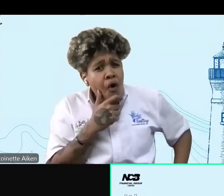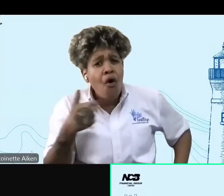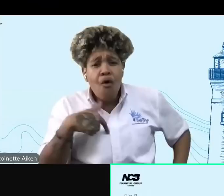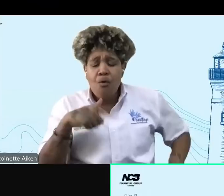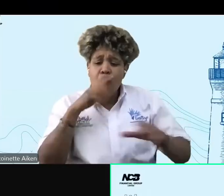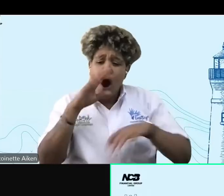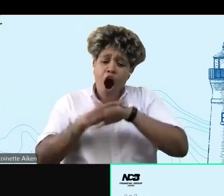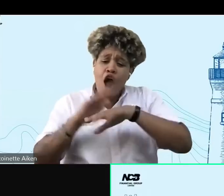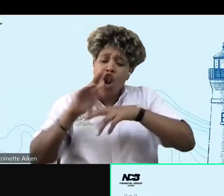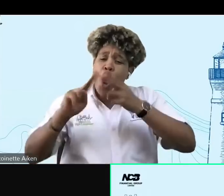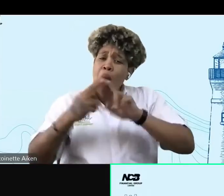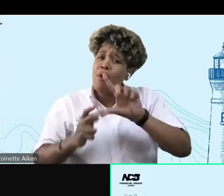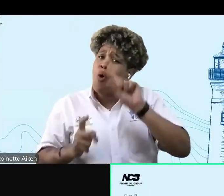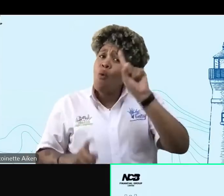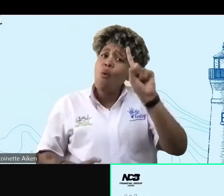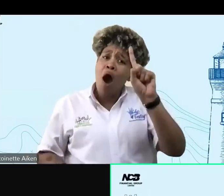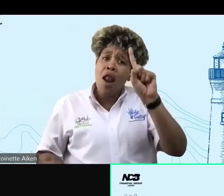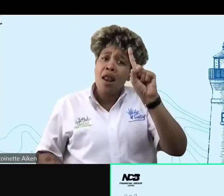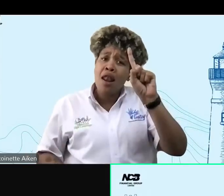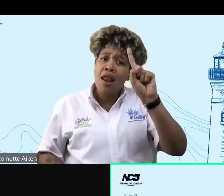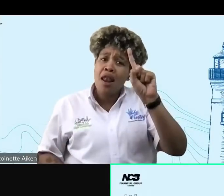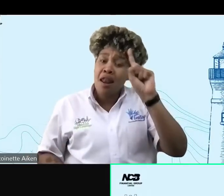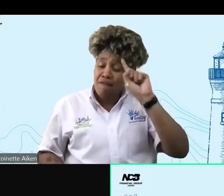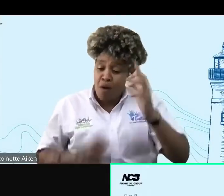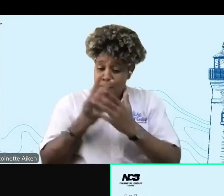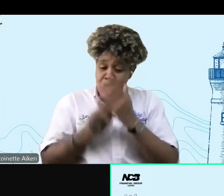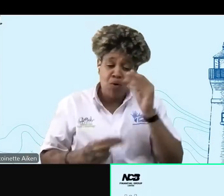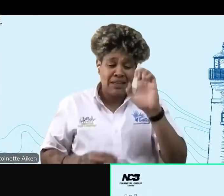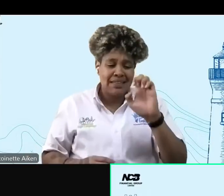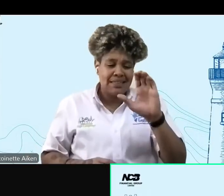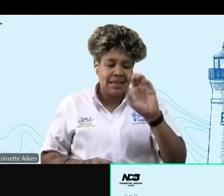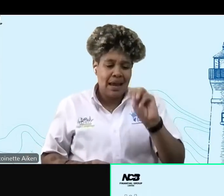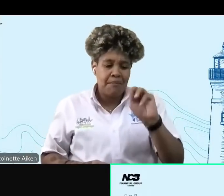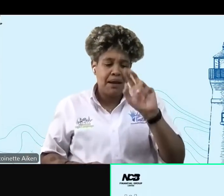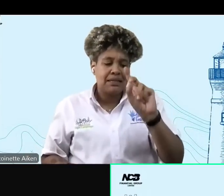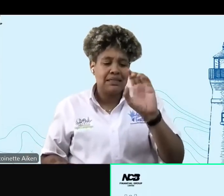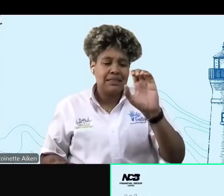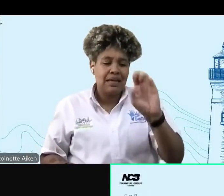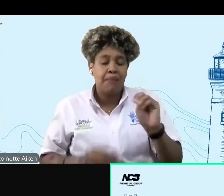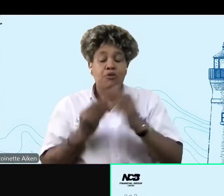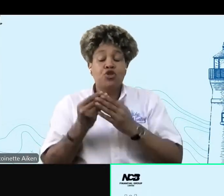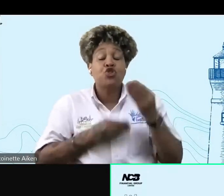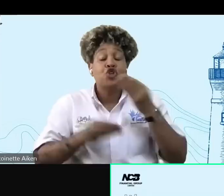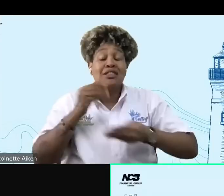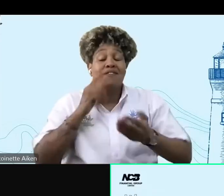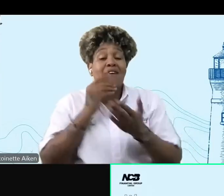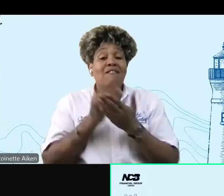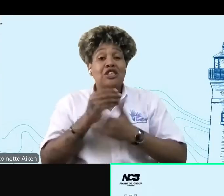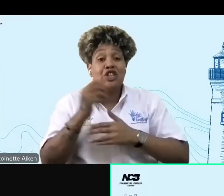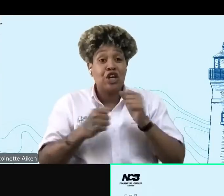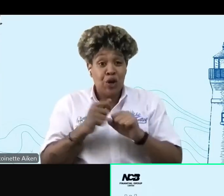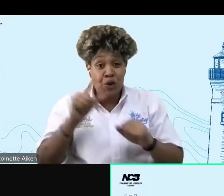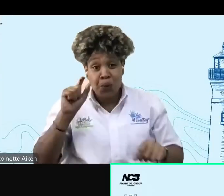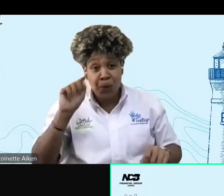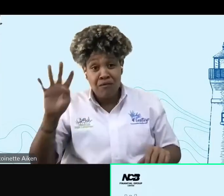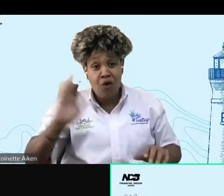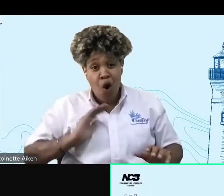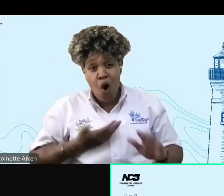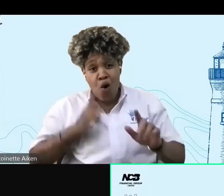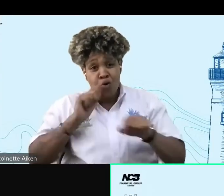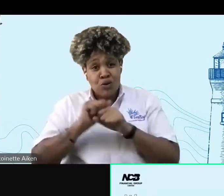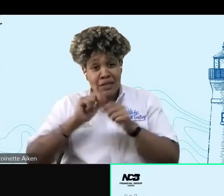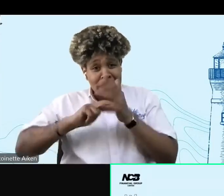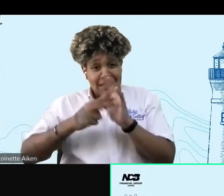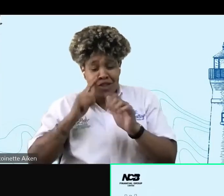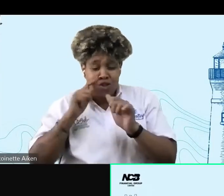the #1 on the leaderboard for both ECM and DCM transactions for fiscal year 2024. And it is our intention to maintain